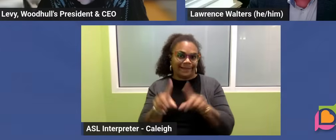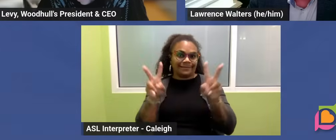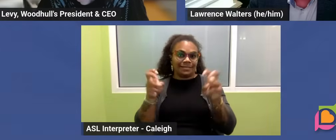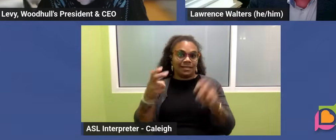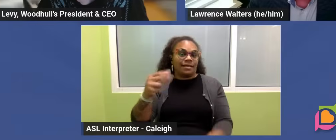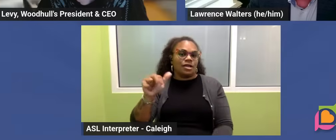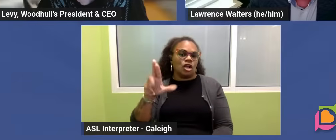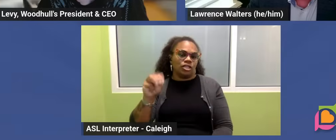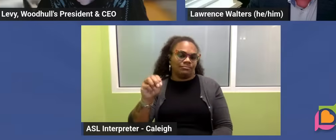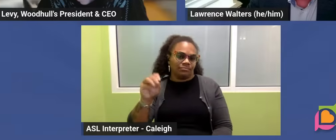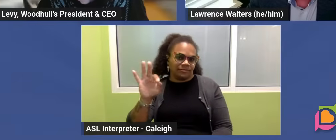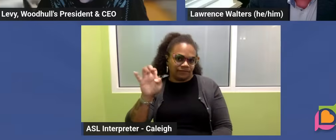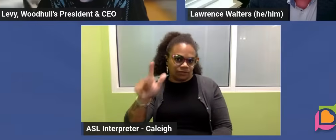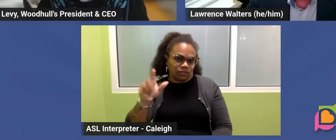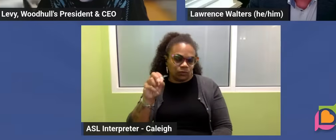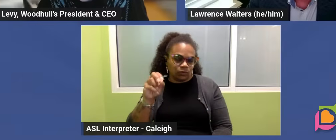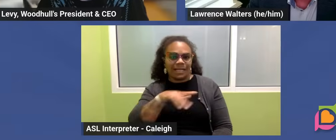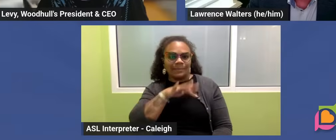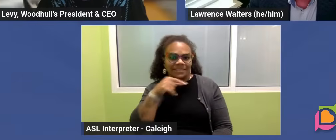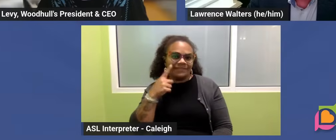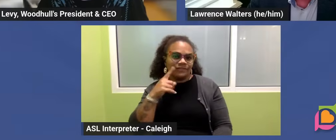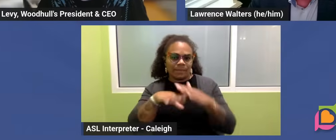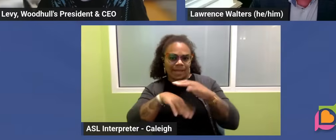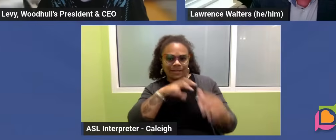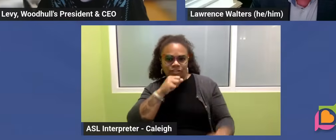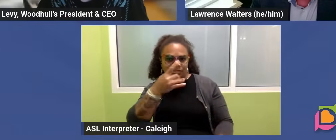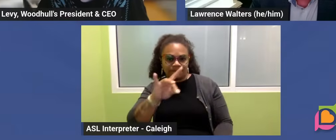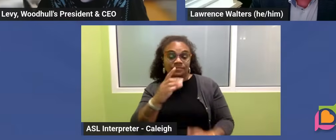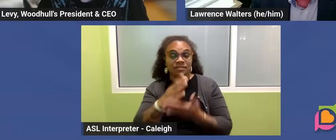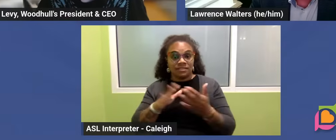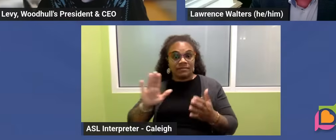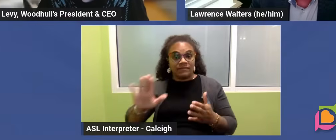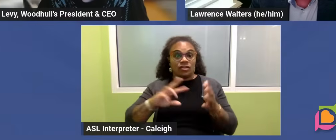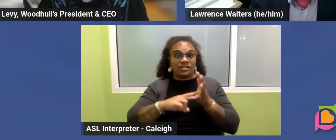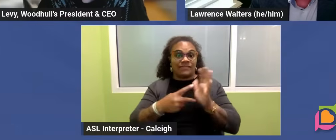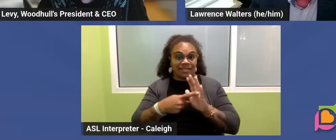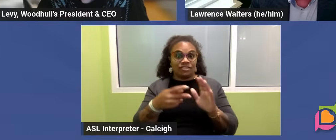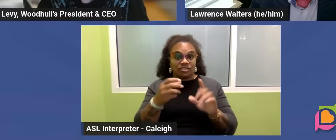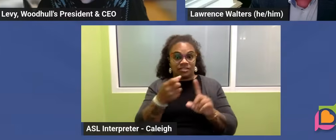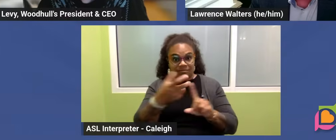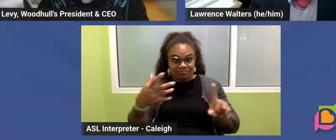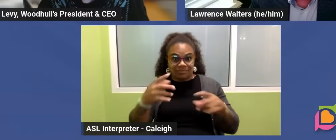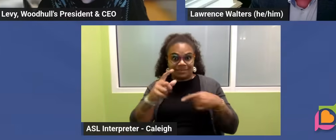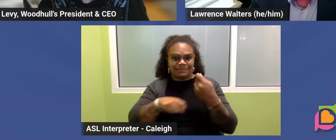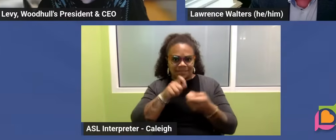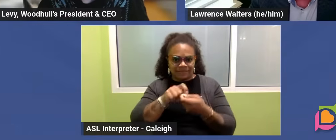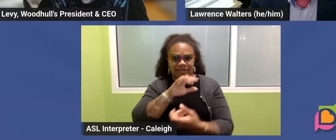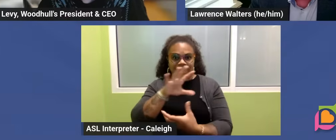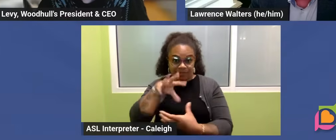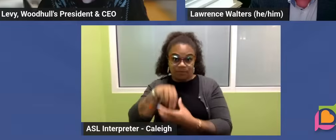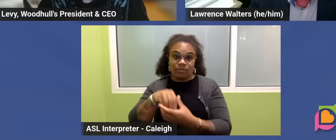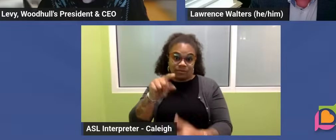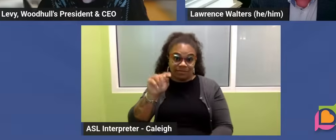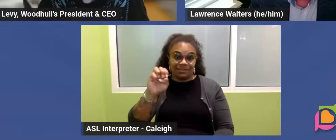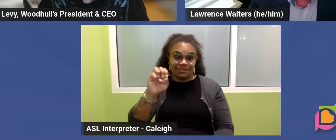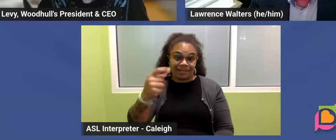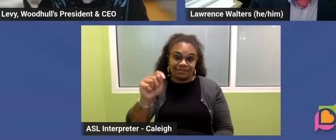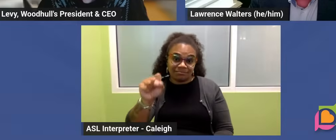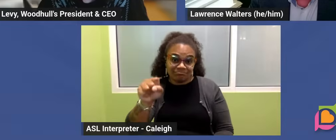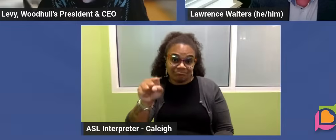obscene as to minors. Some of the definitions talk specifically about including text, and